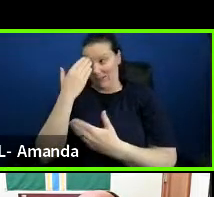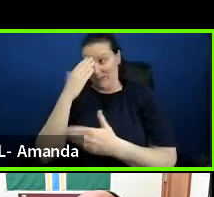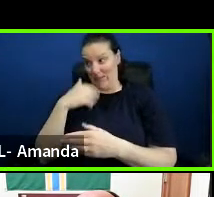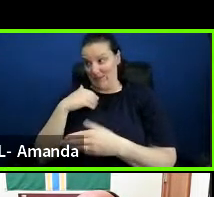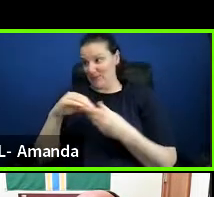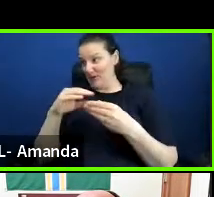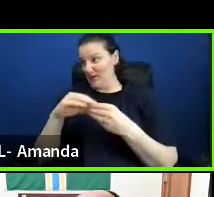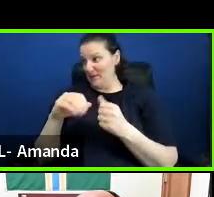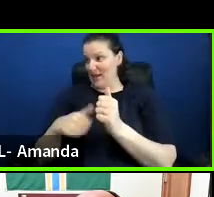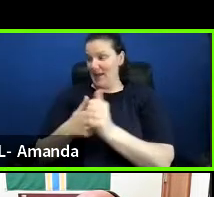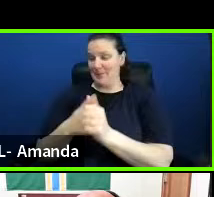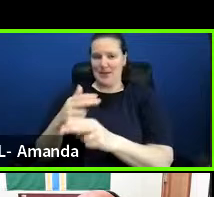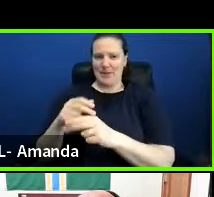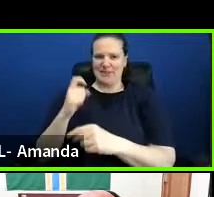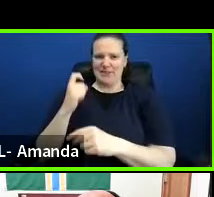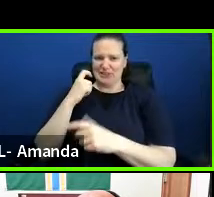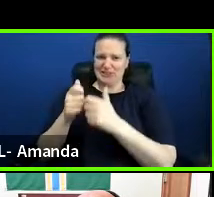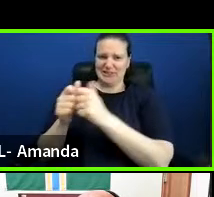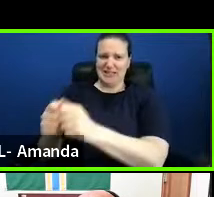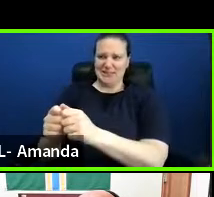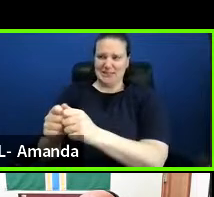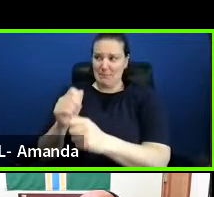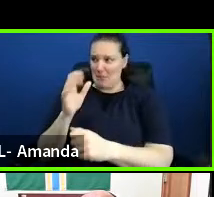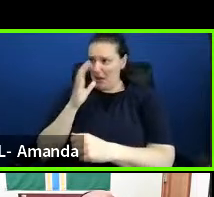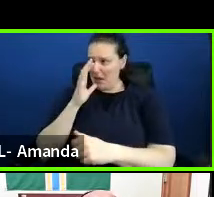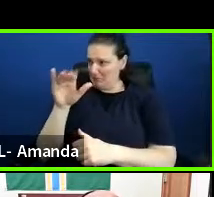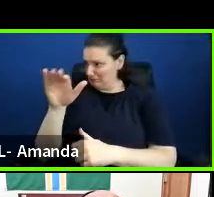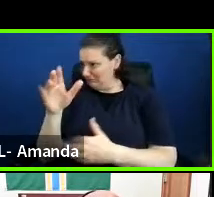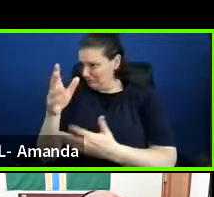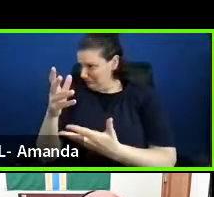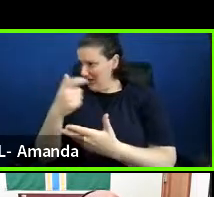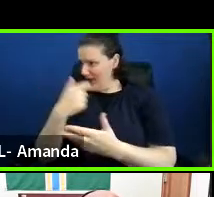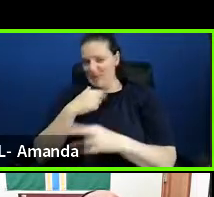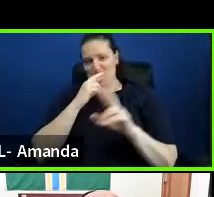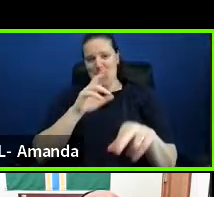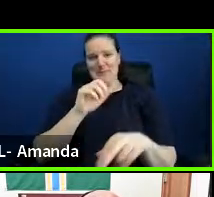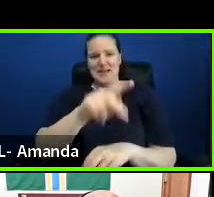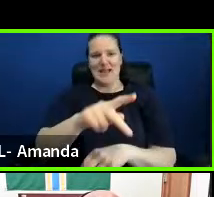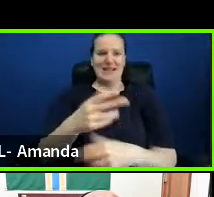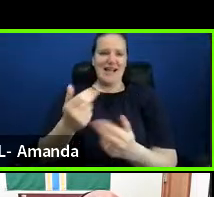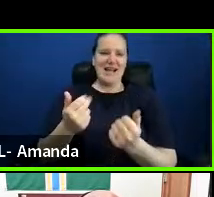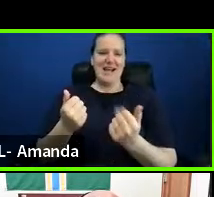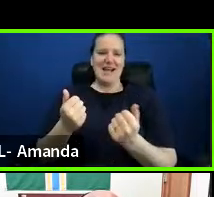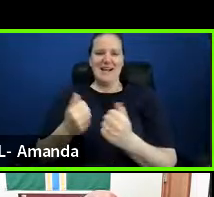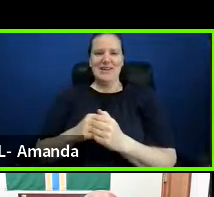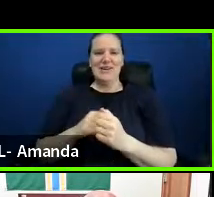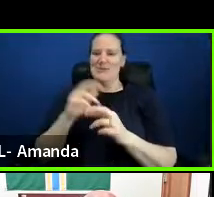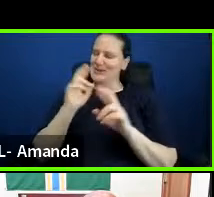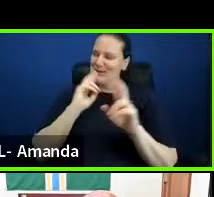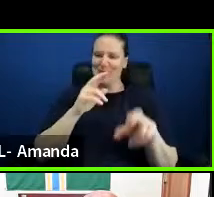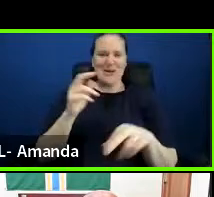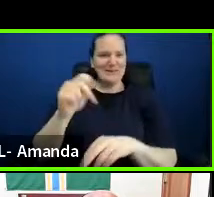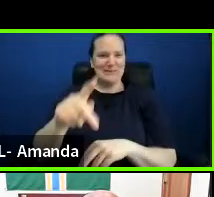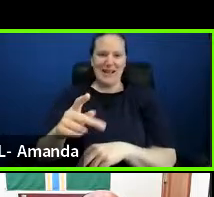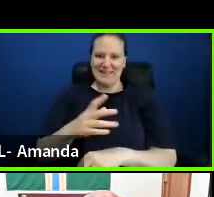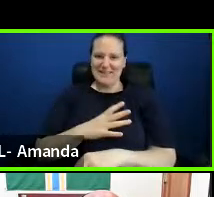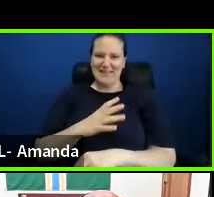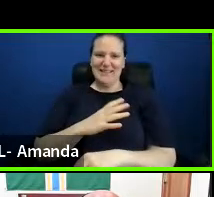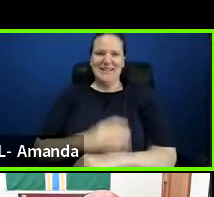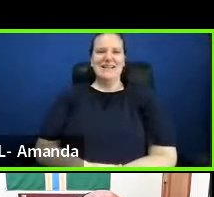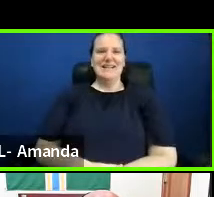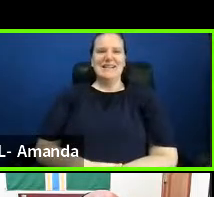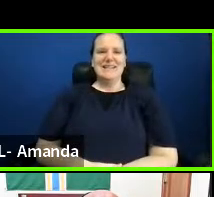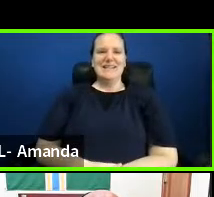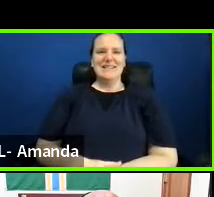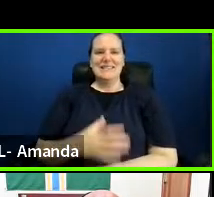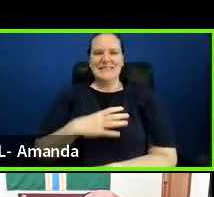just texted my mom to find out. So I'll report back. You have to report back then. Yep. Thanks,